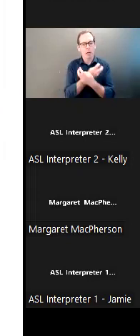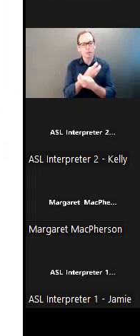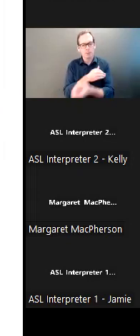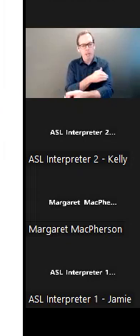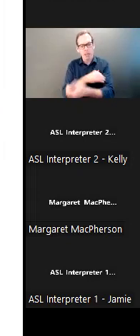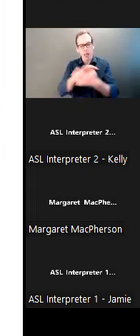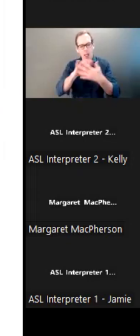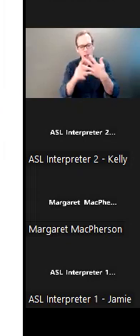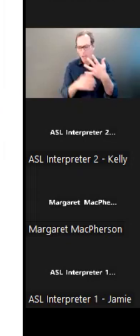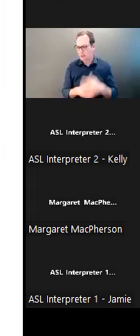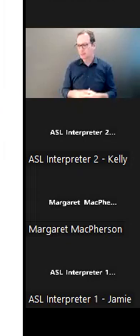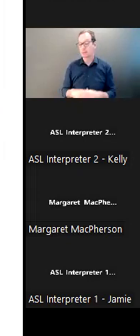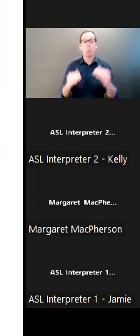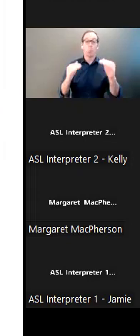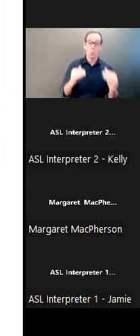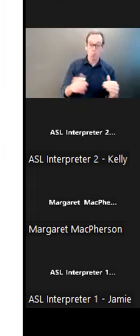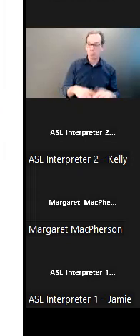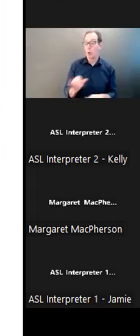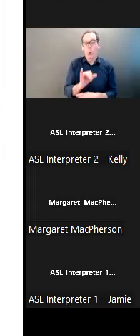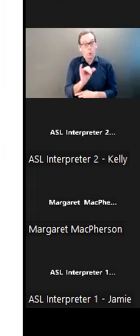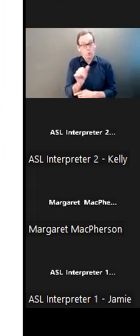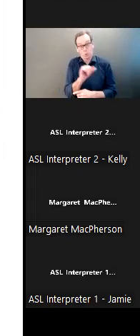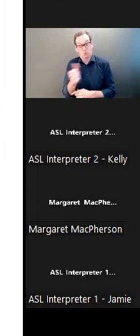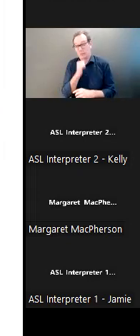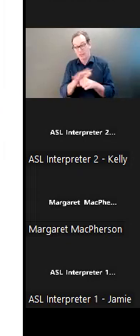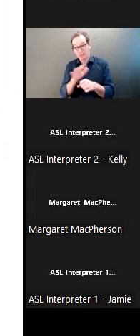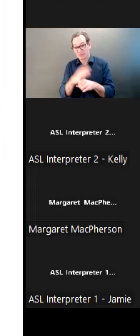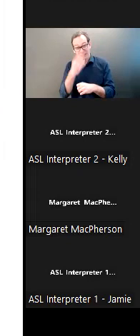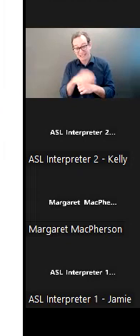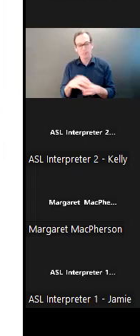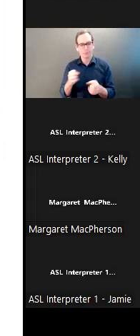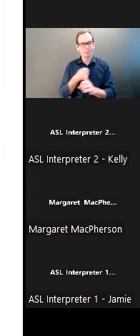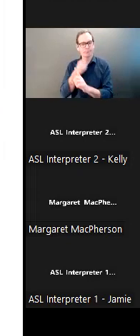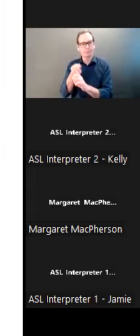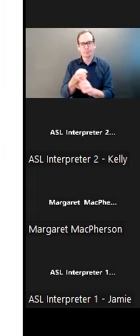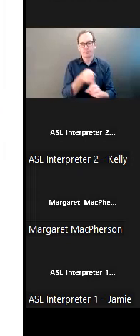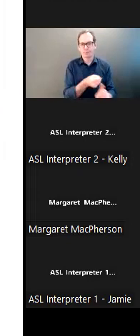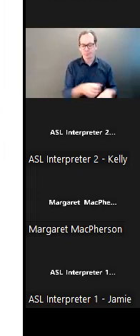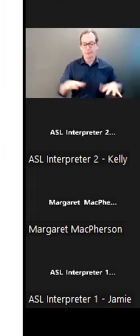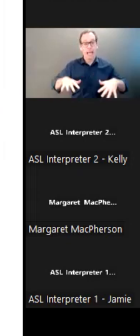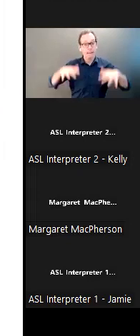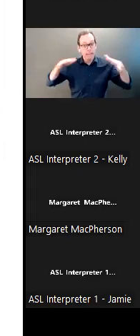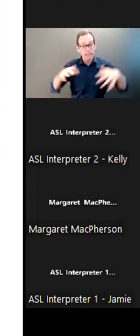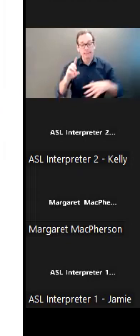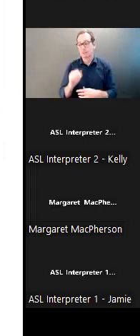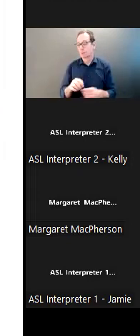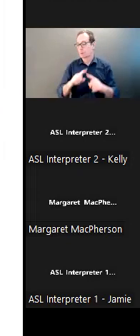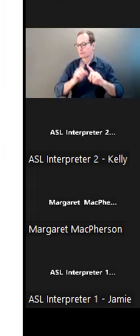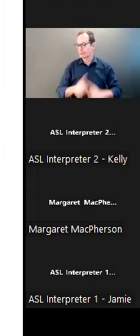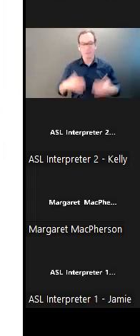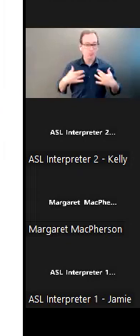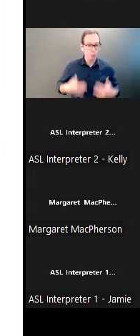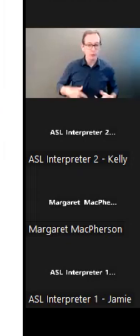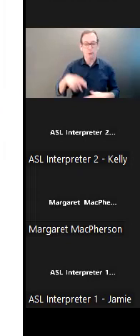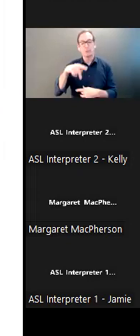depression, anxiety disorders, etc. And importantly, health behaviors. And this is where, especially when I'm speaking to